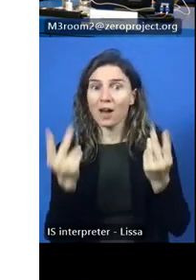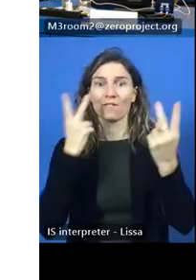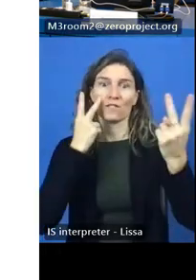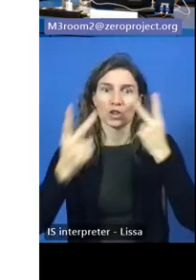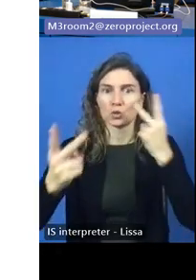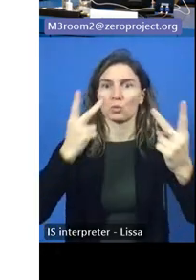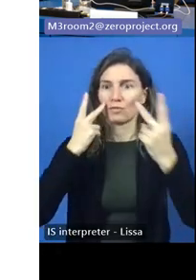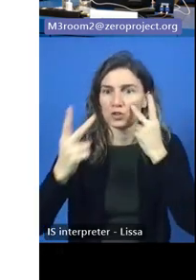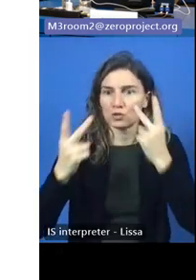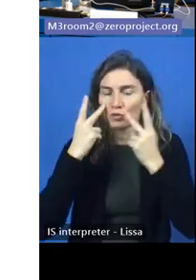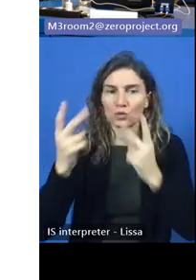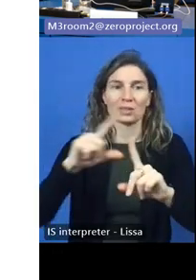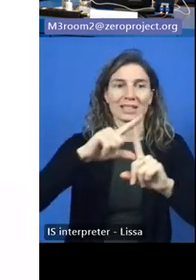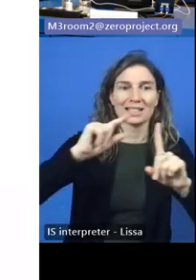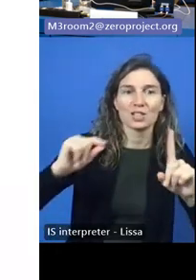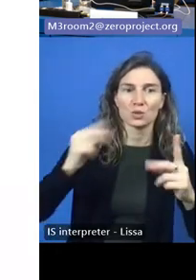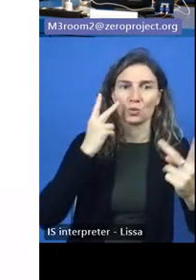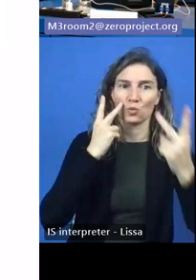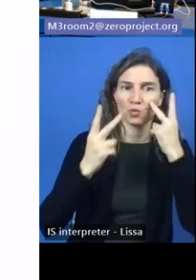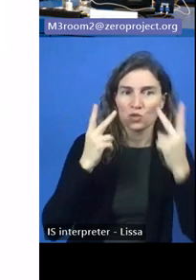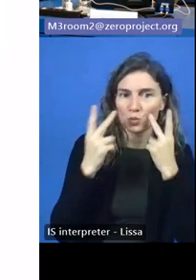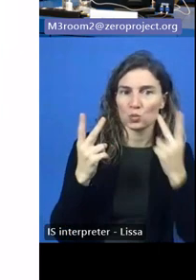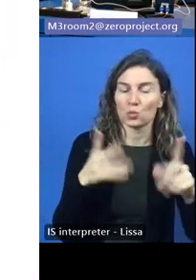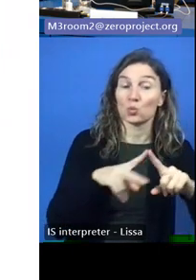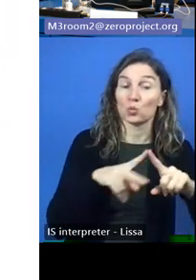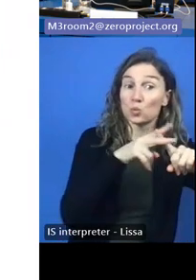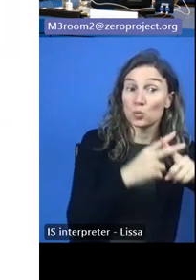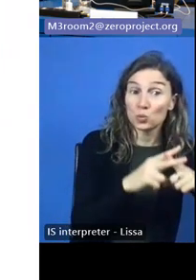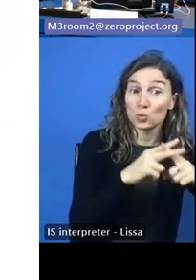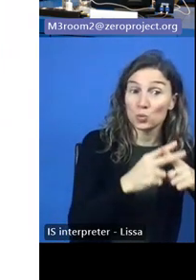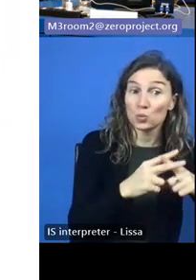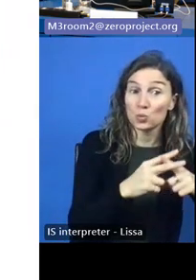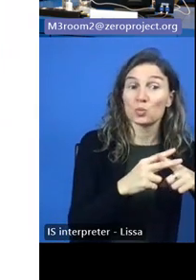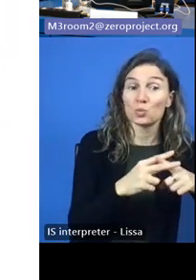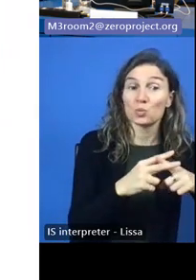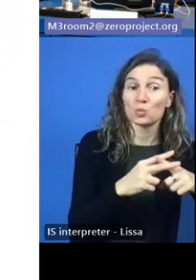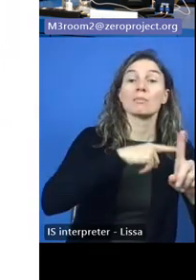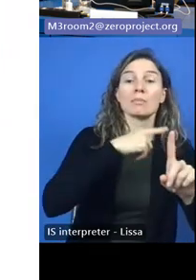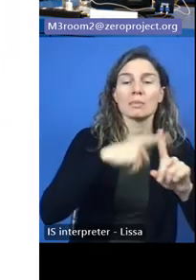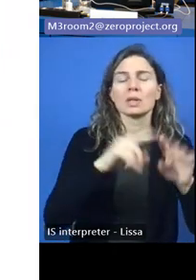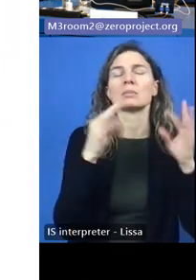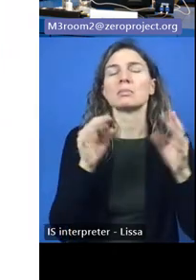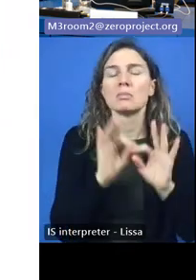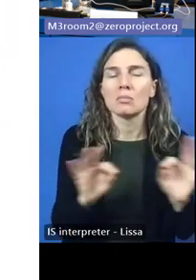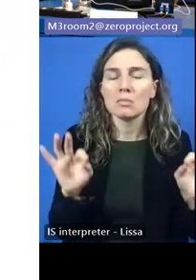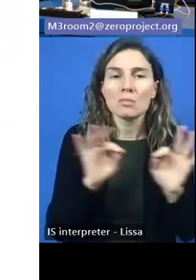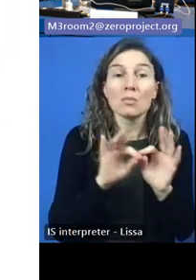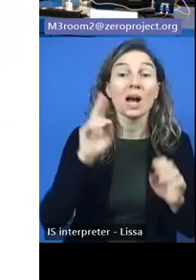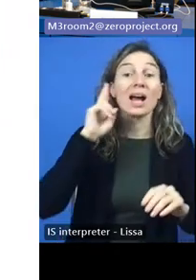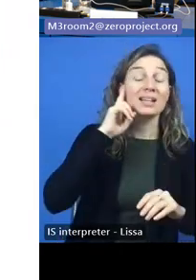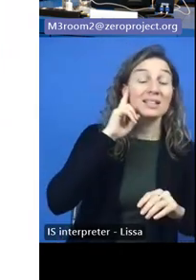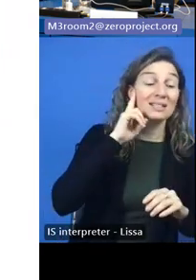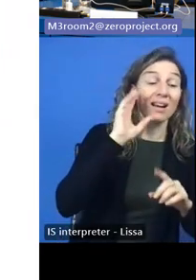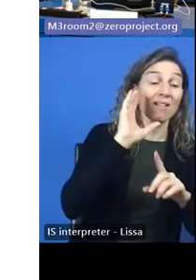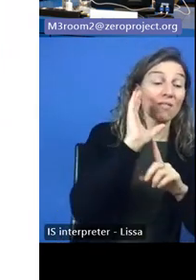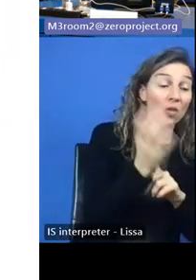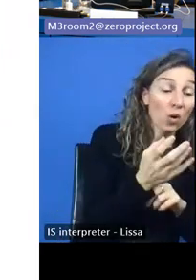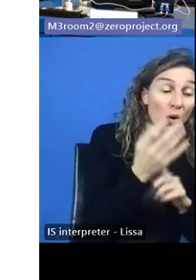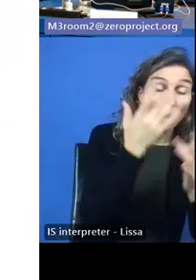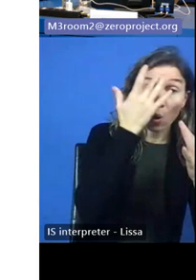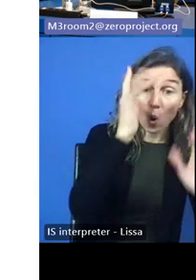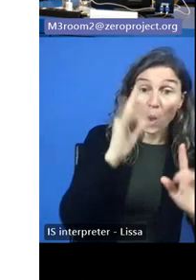And something that is very important to us is raising awareness about deaf culture and sign language as widely